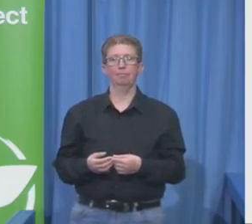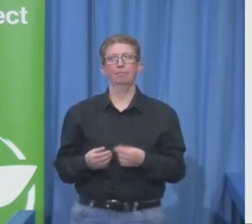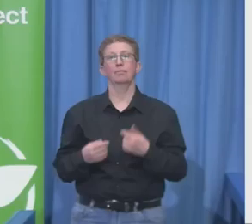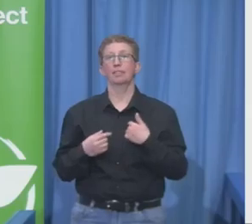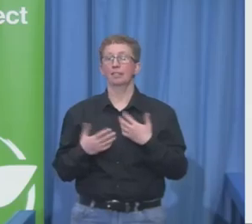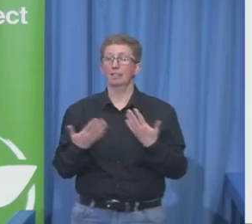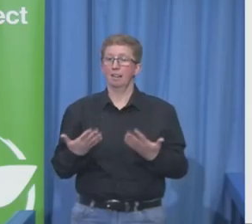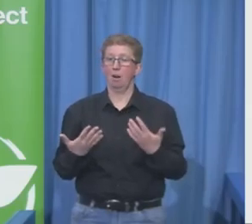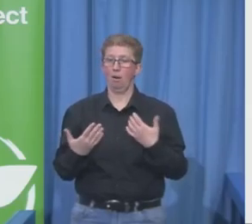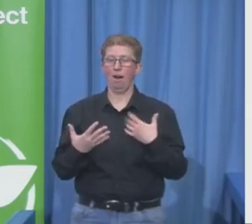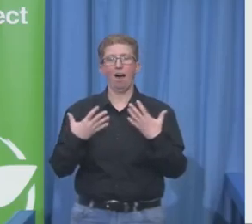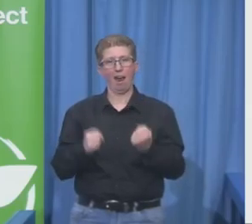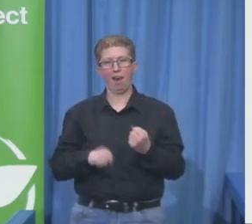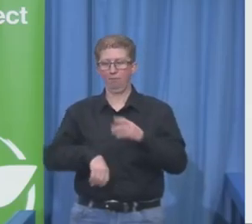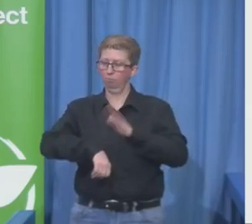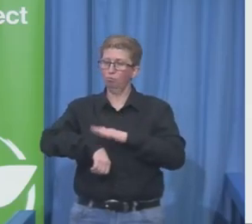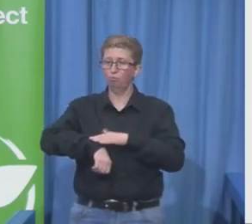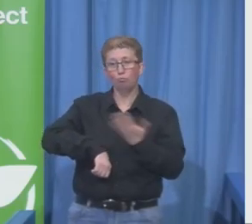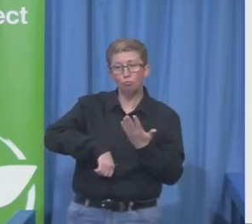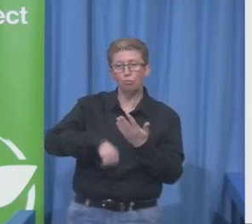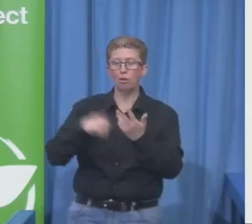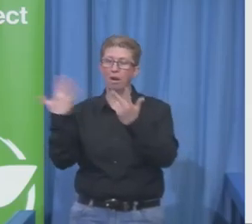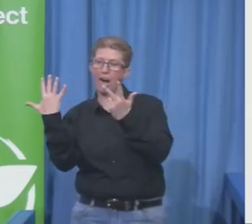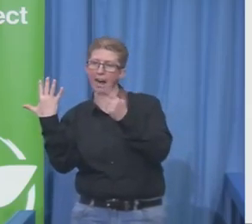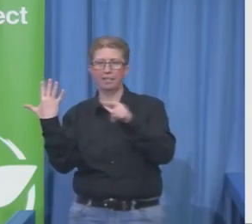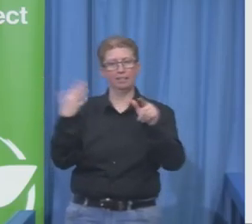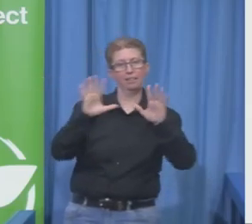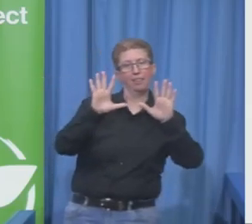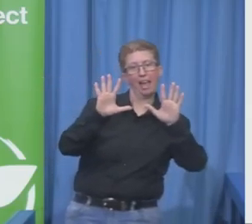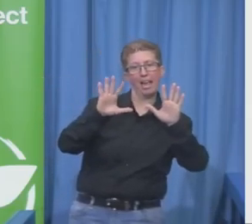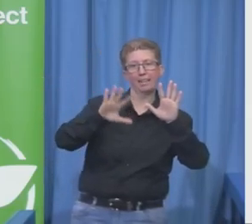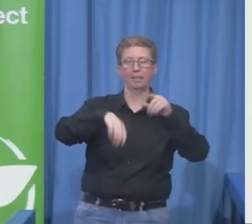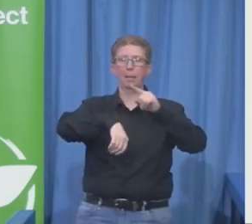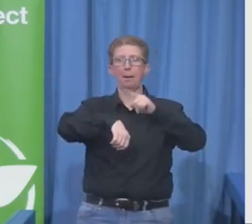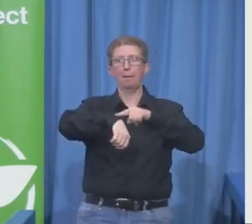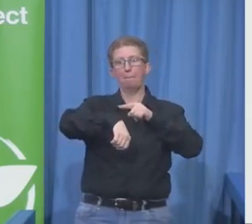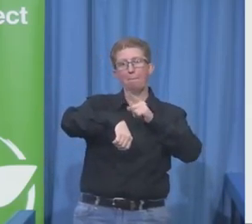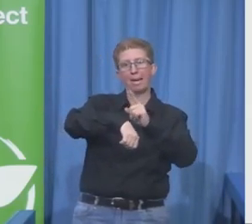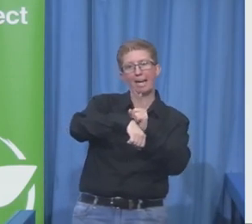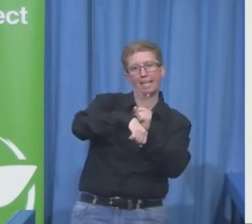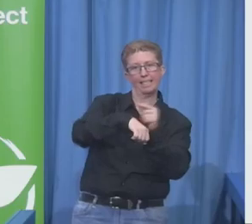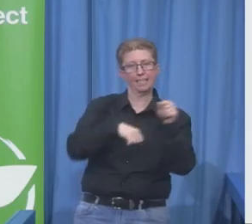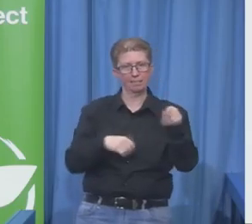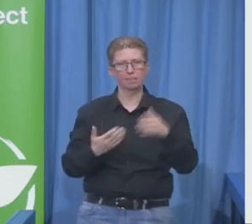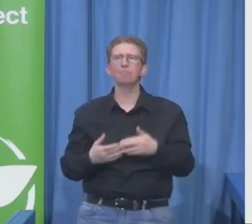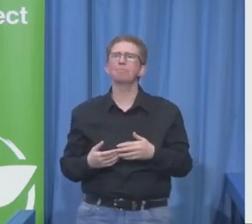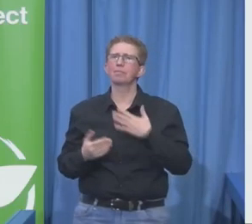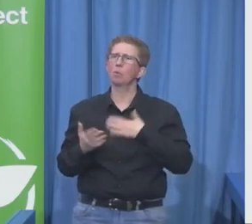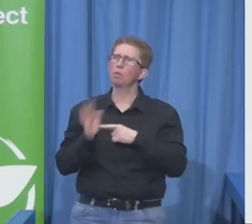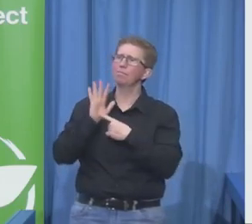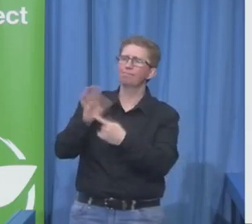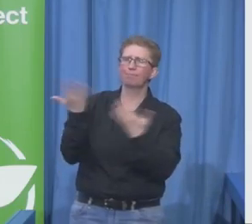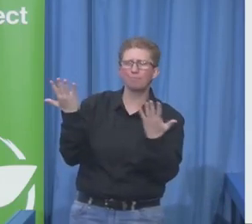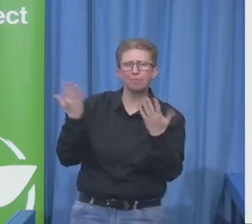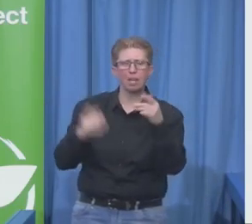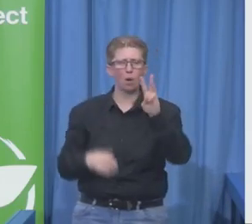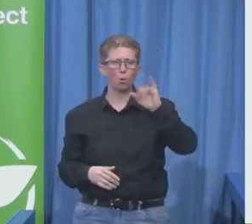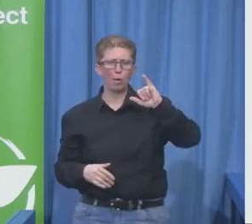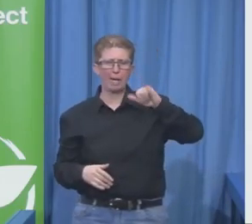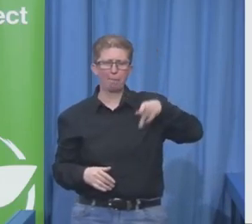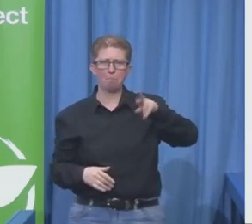interventions and practices which we have introduced in Wipro. But talking about Wipro first, Wipro